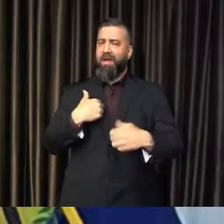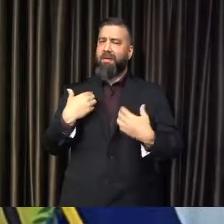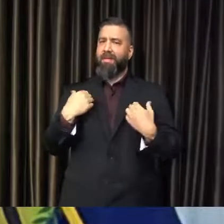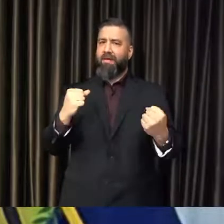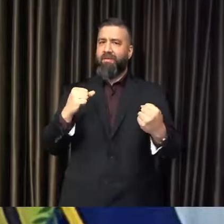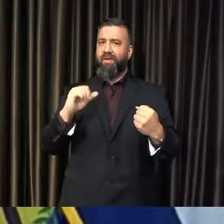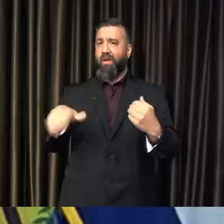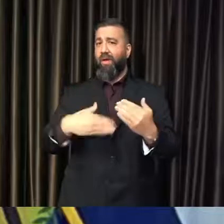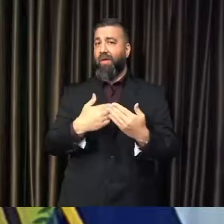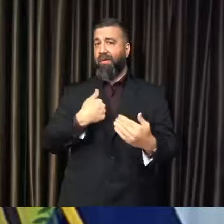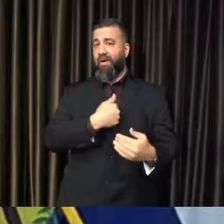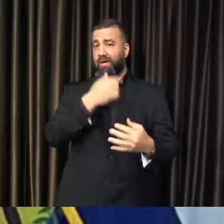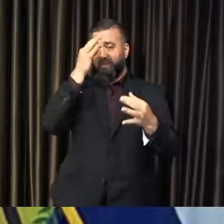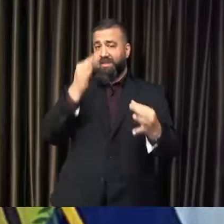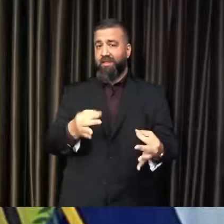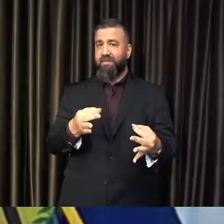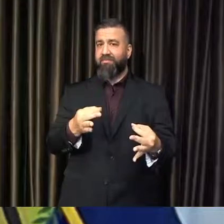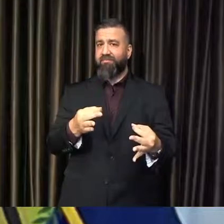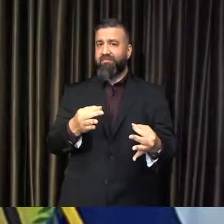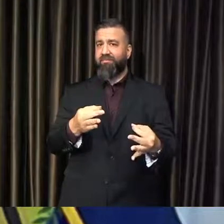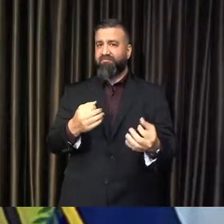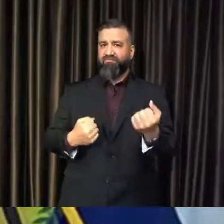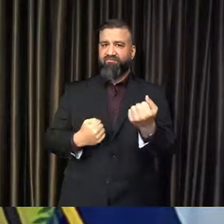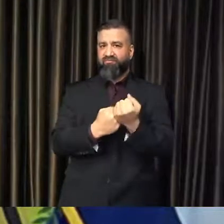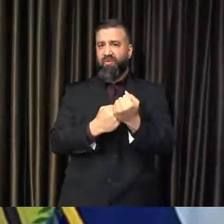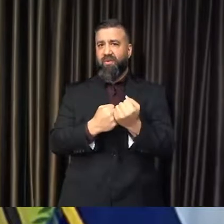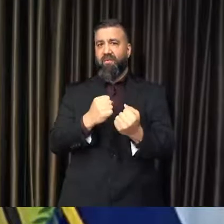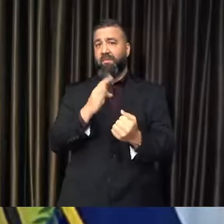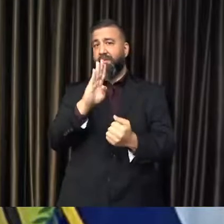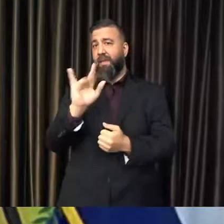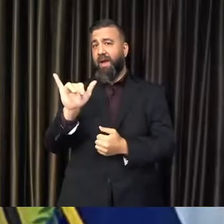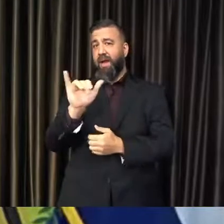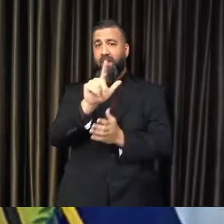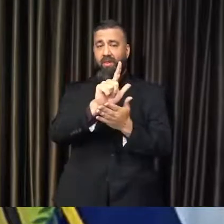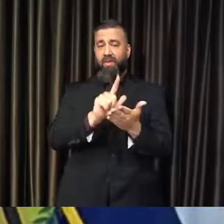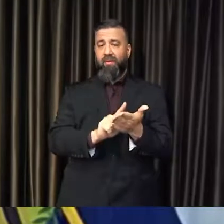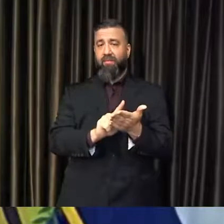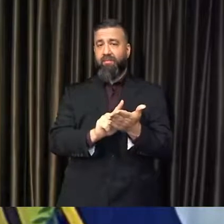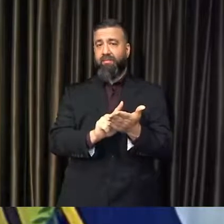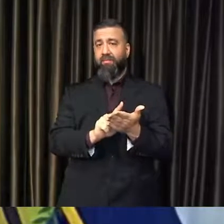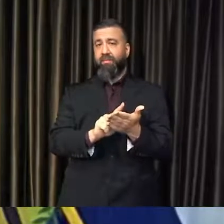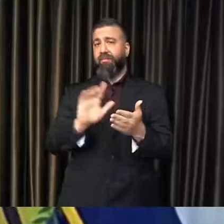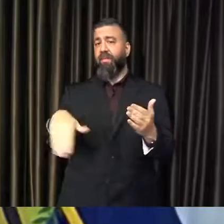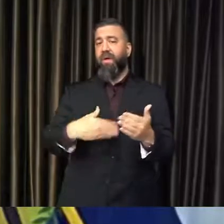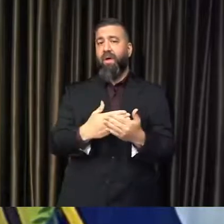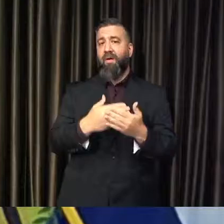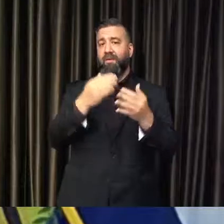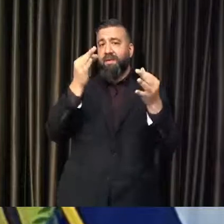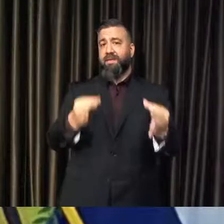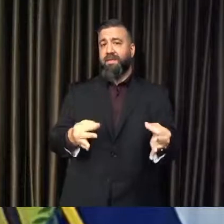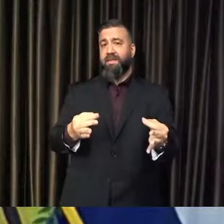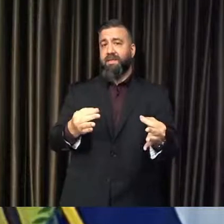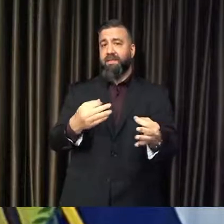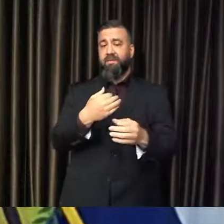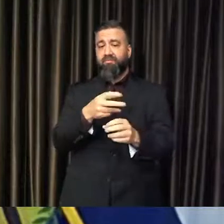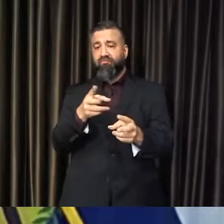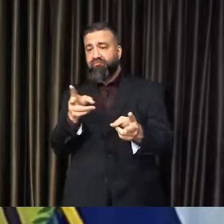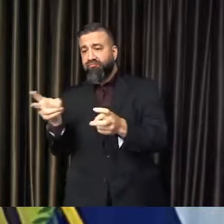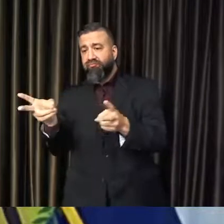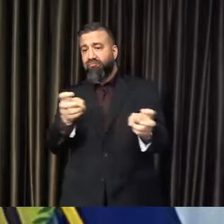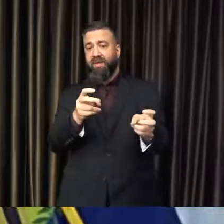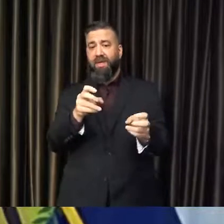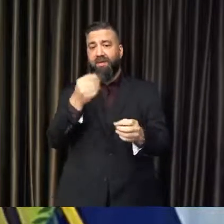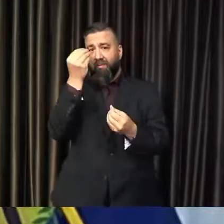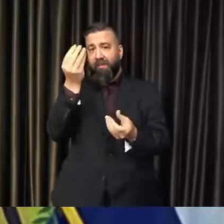of our decisions. All of our decisions are made based on public health experts' review of all